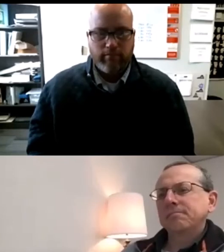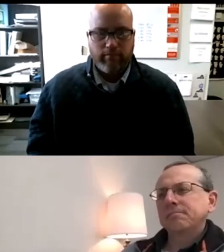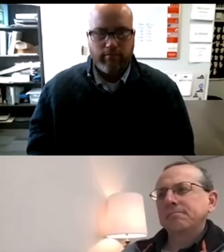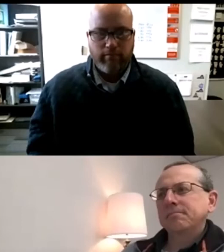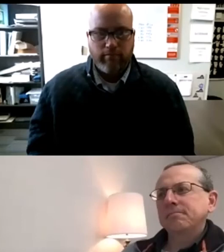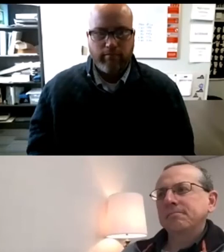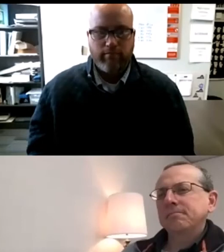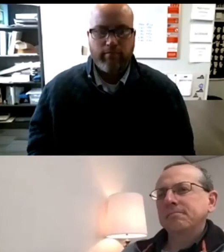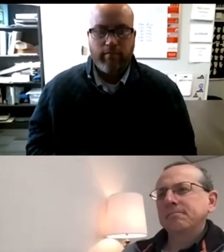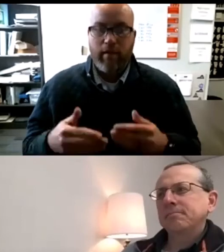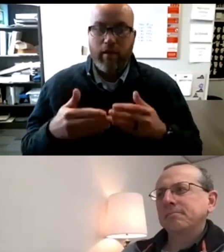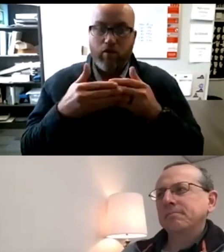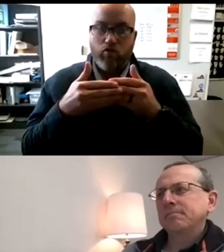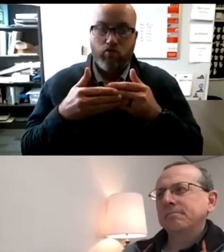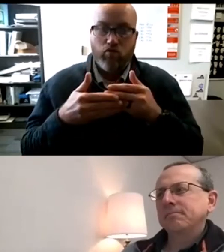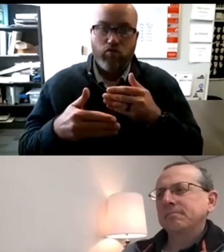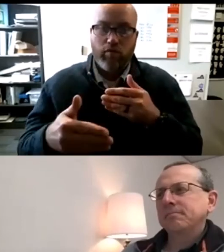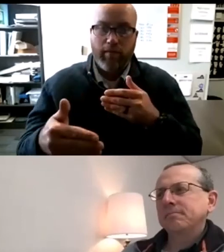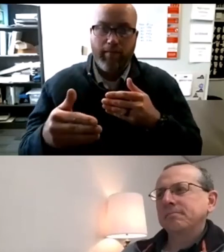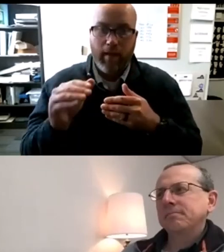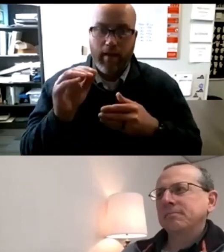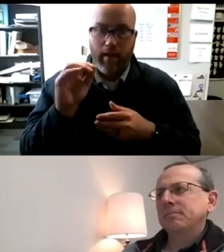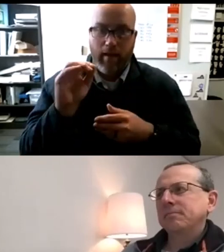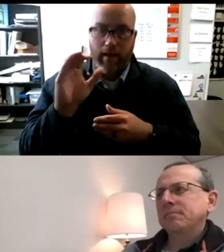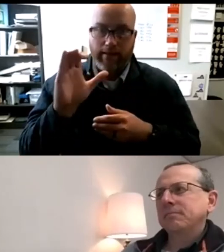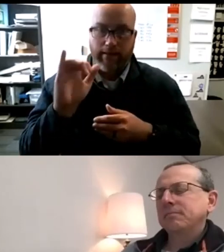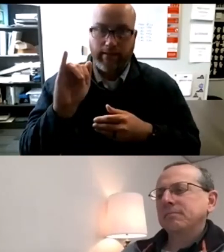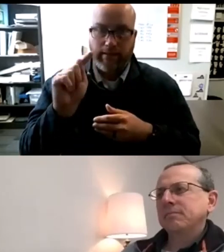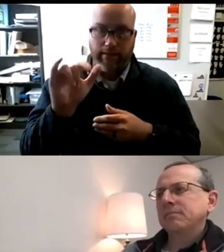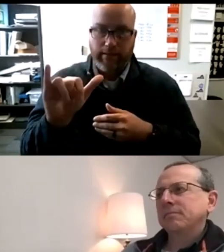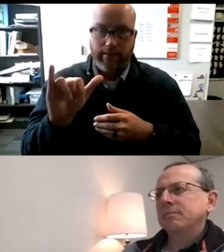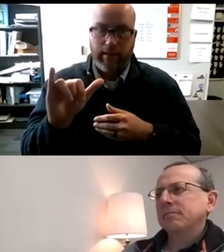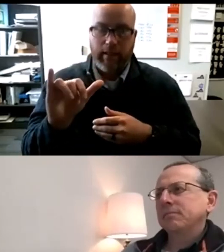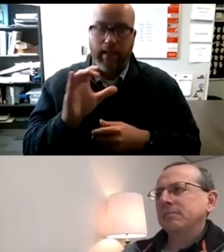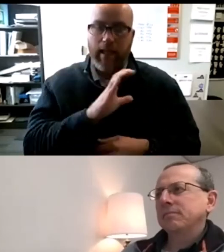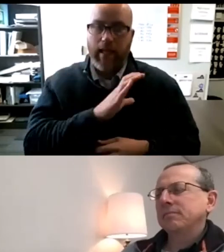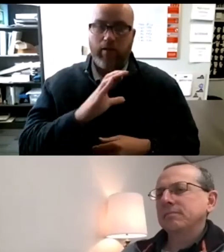And the remainder of the city council